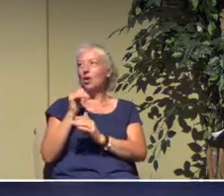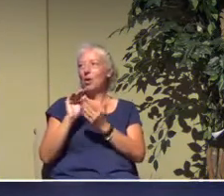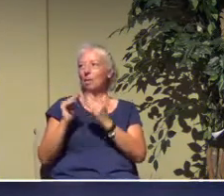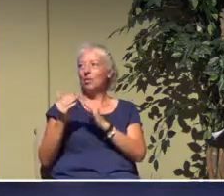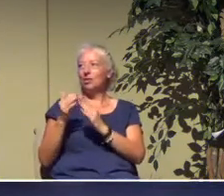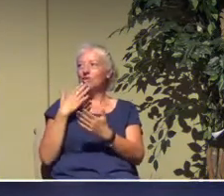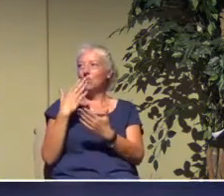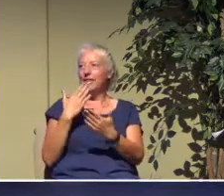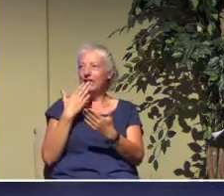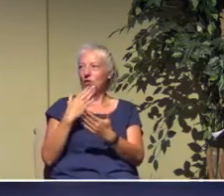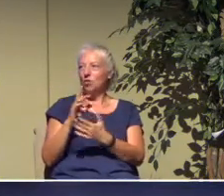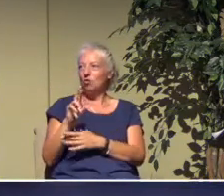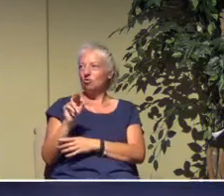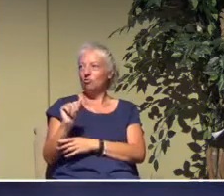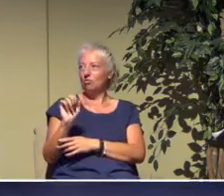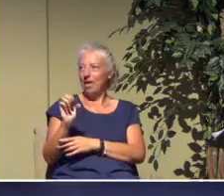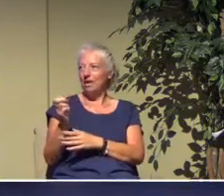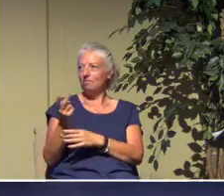just thank you.